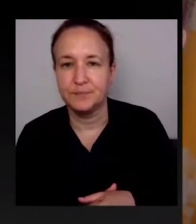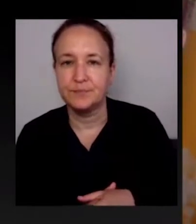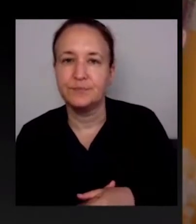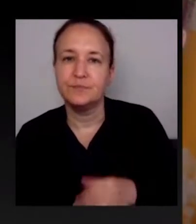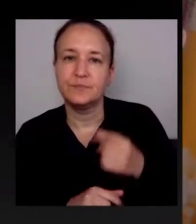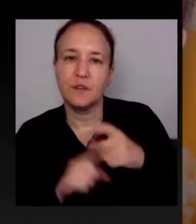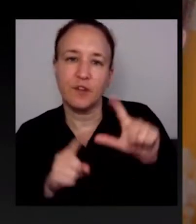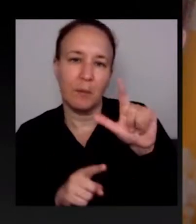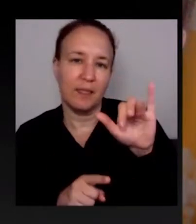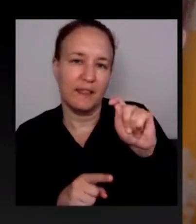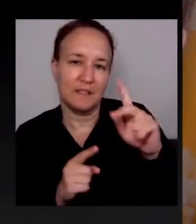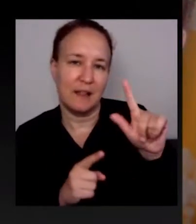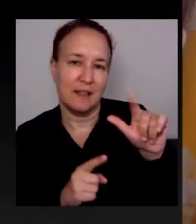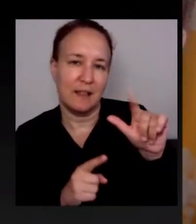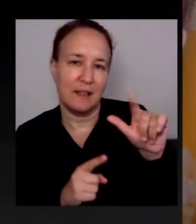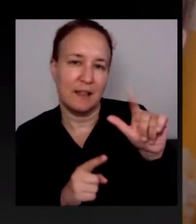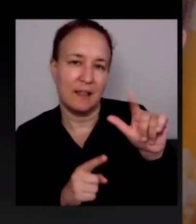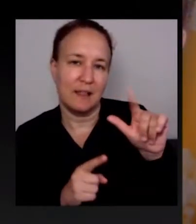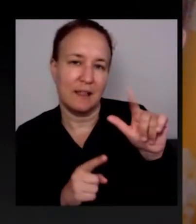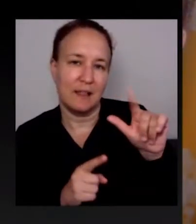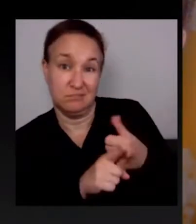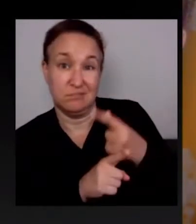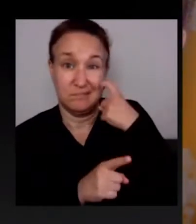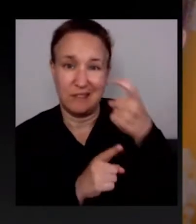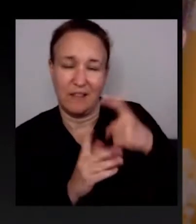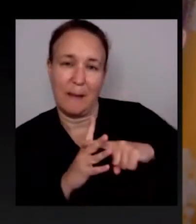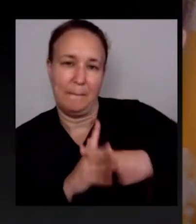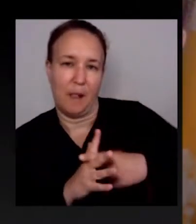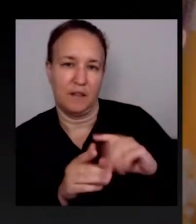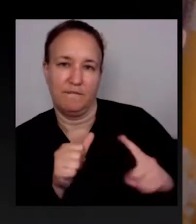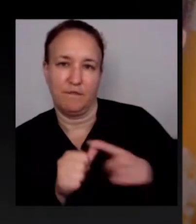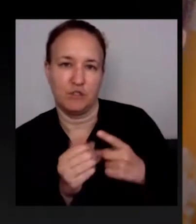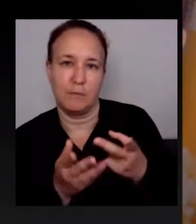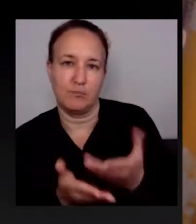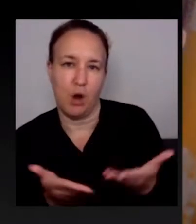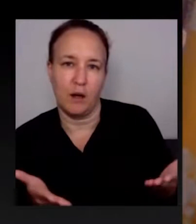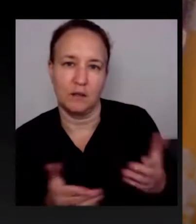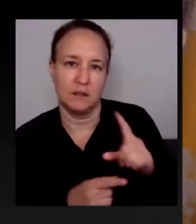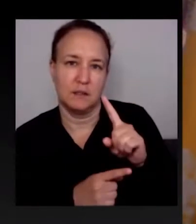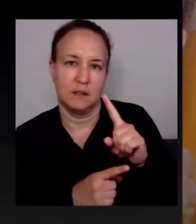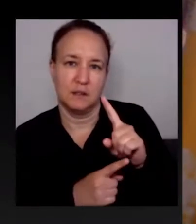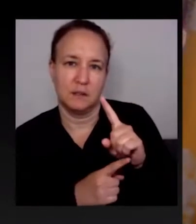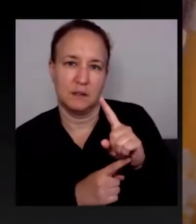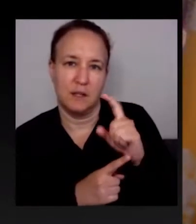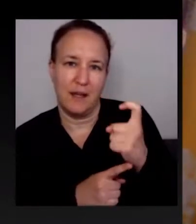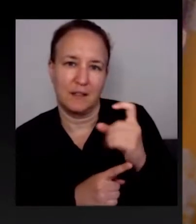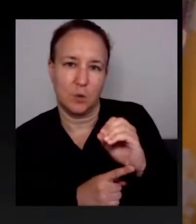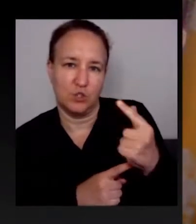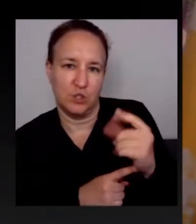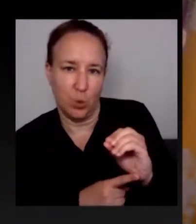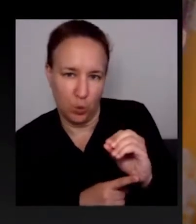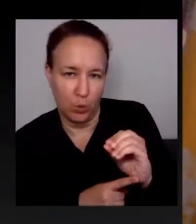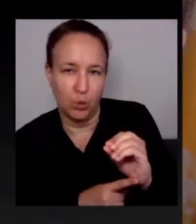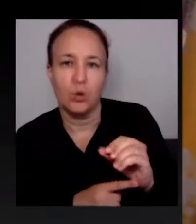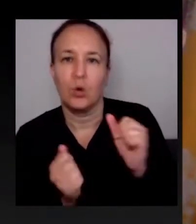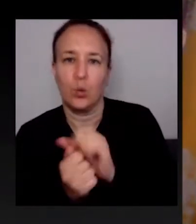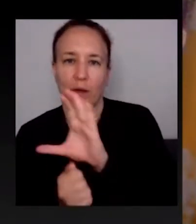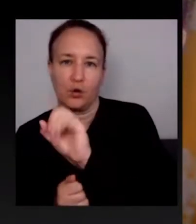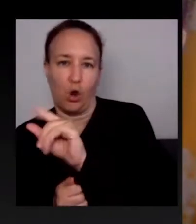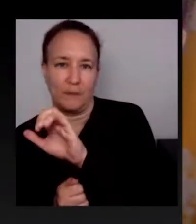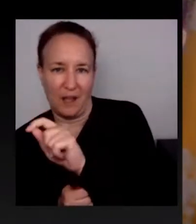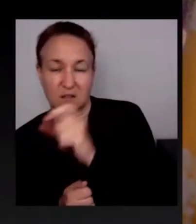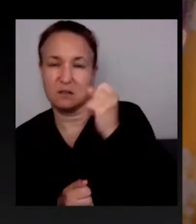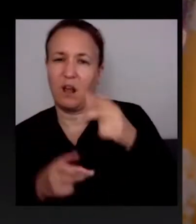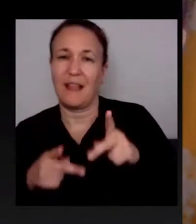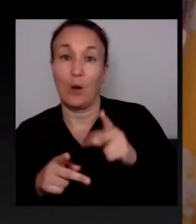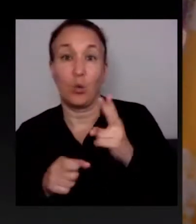Lift Labs program, Bansen Labs recently piloted its first product, Xogo, that's Xogo, with Comcast, enabling